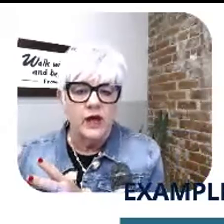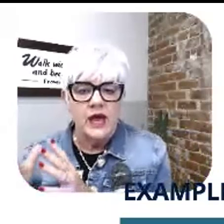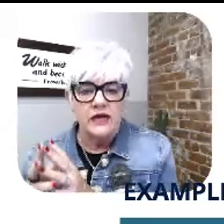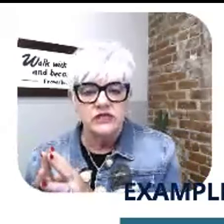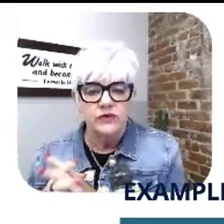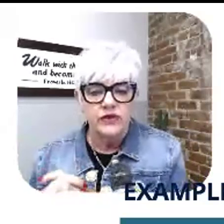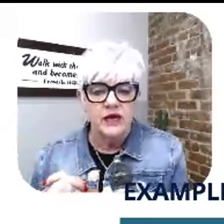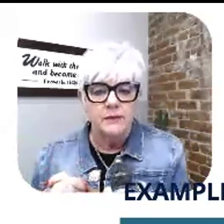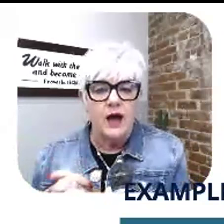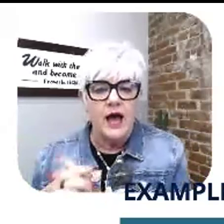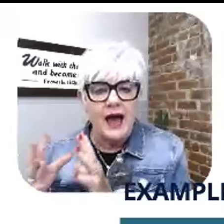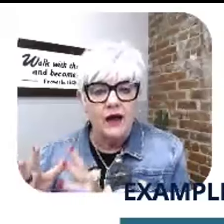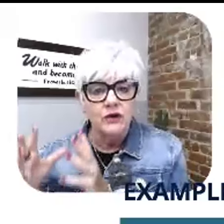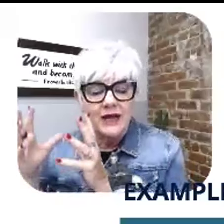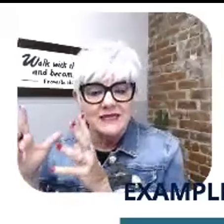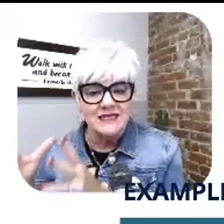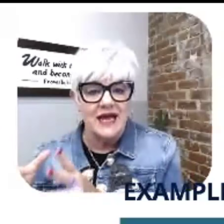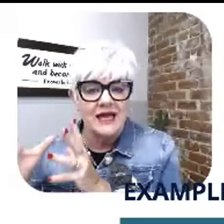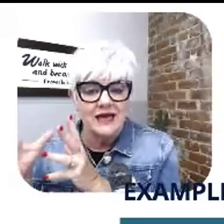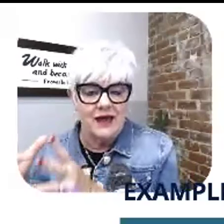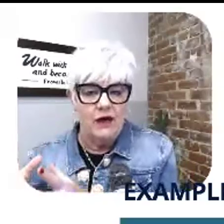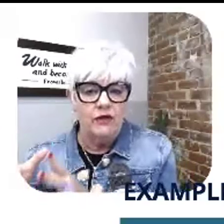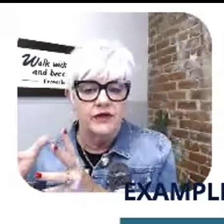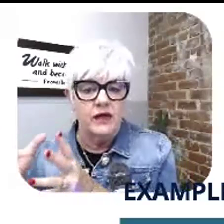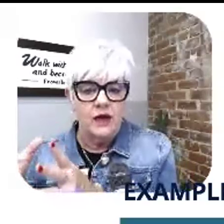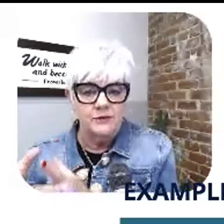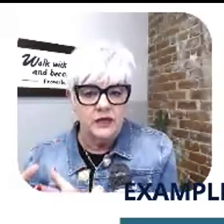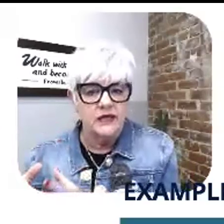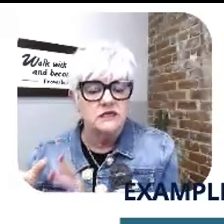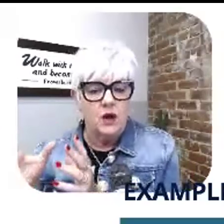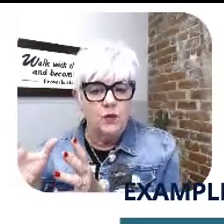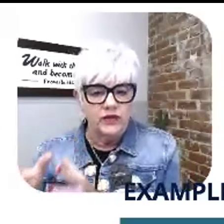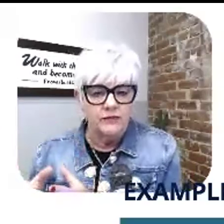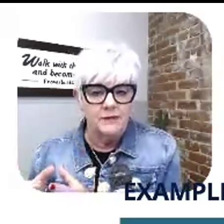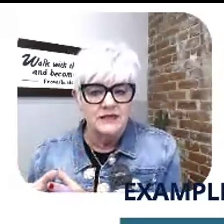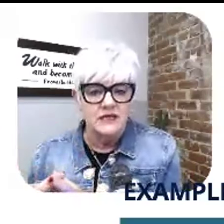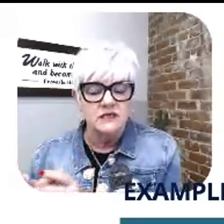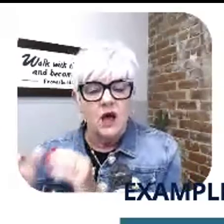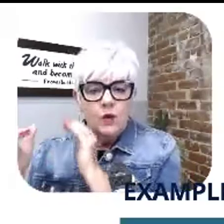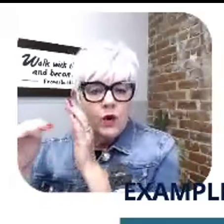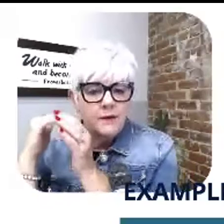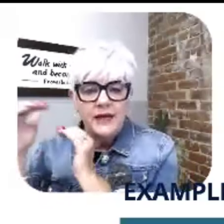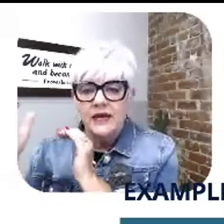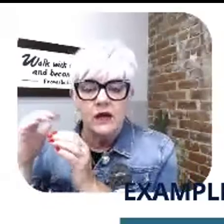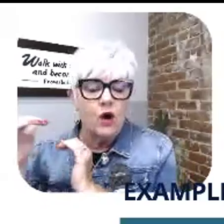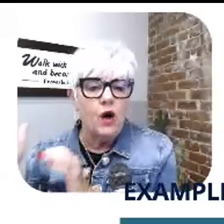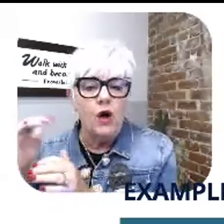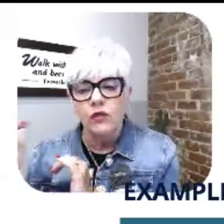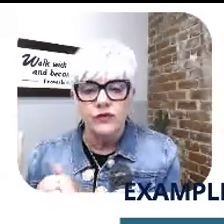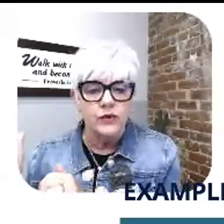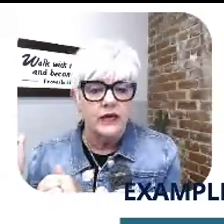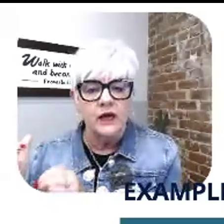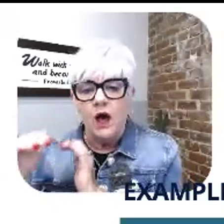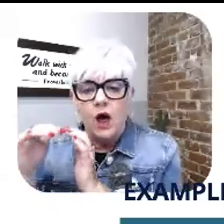you as you think about, how do I stay in a healthy place with my business where I'm hitting